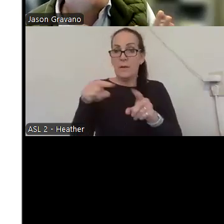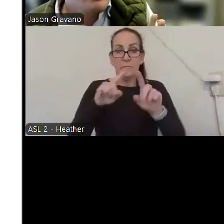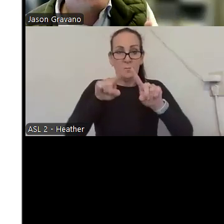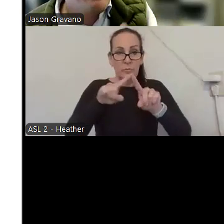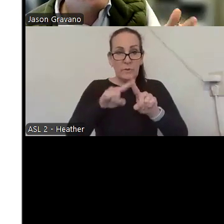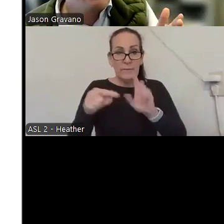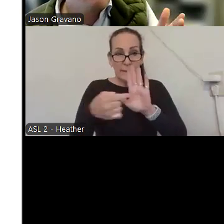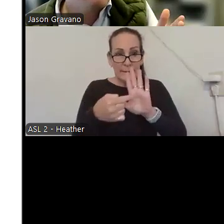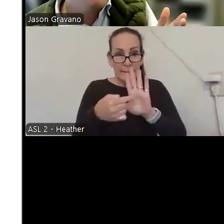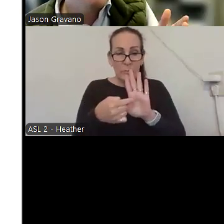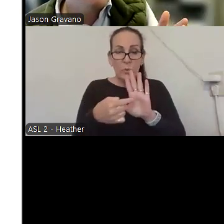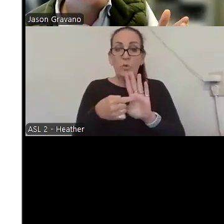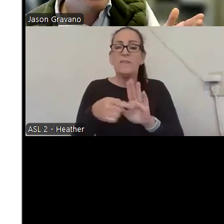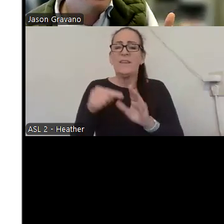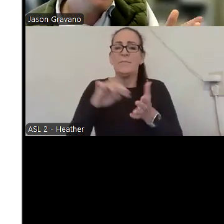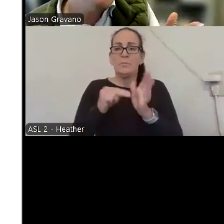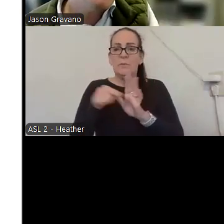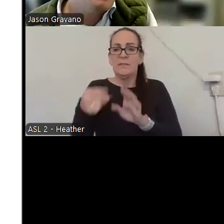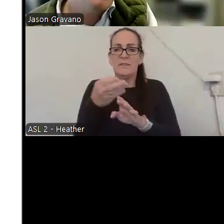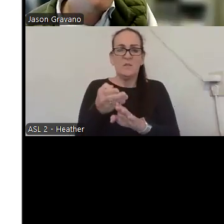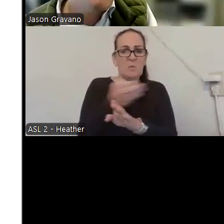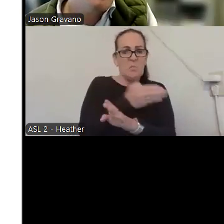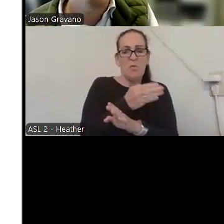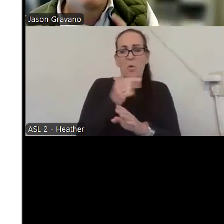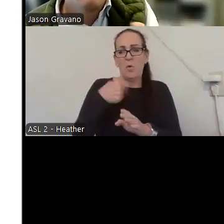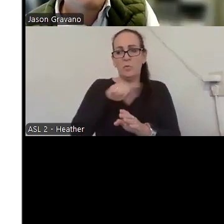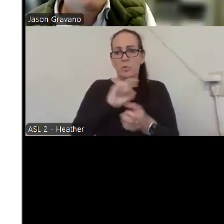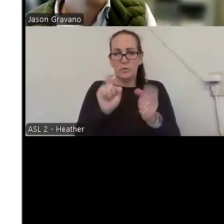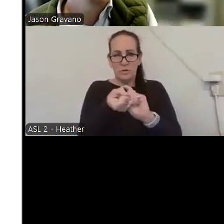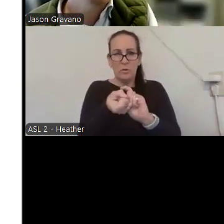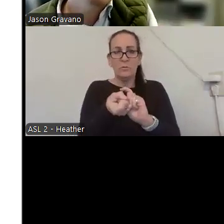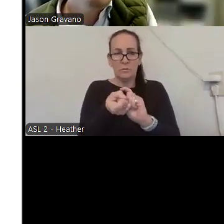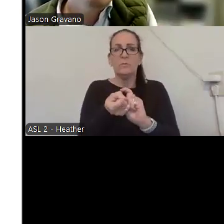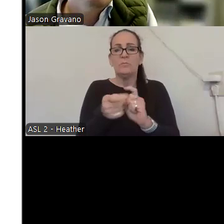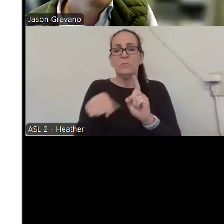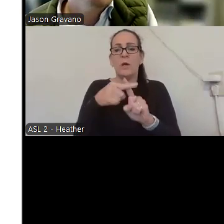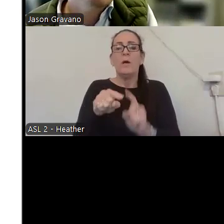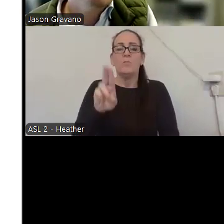is prior to making tweaks and suggested updates from them. Next slide.